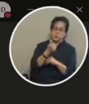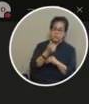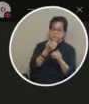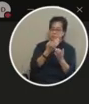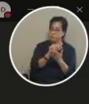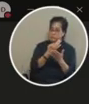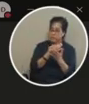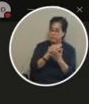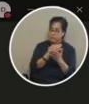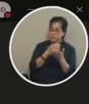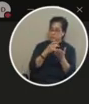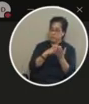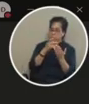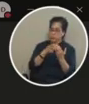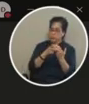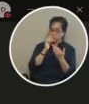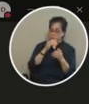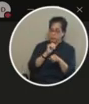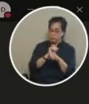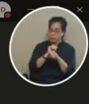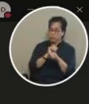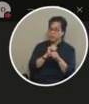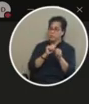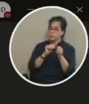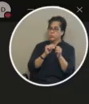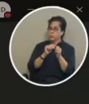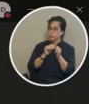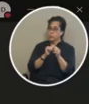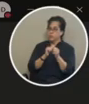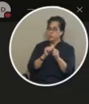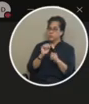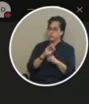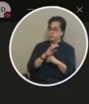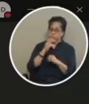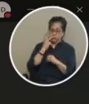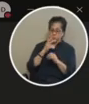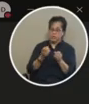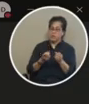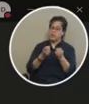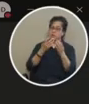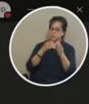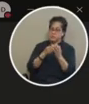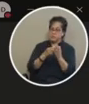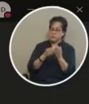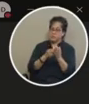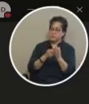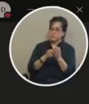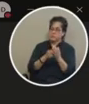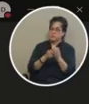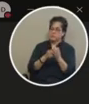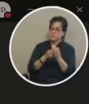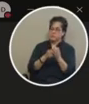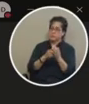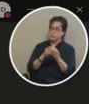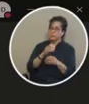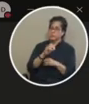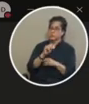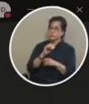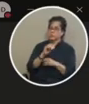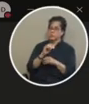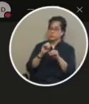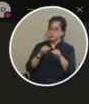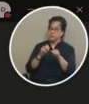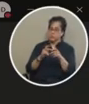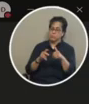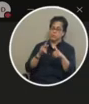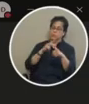funding programs, we're going to work very closely with OMP and Robert to see how much money has been borrowed against those funds, so that we can